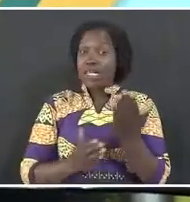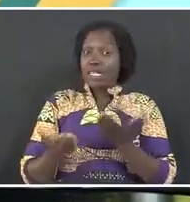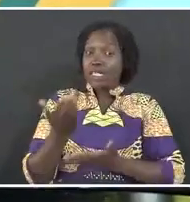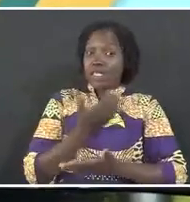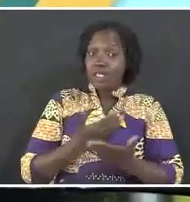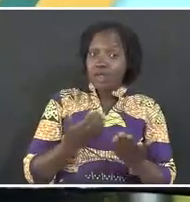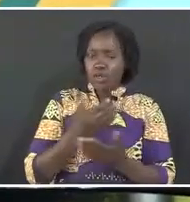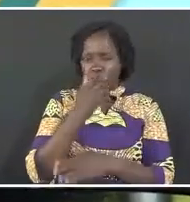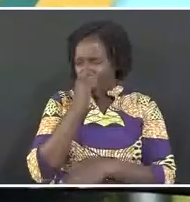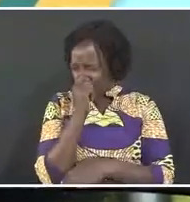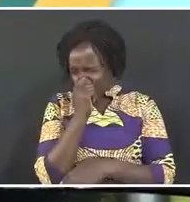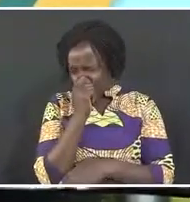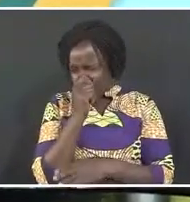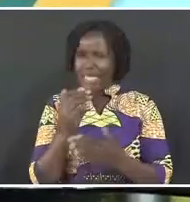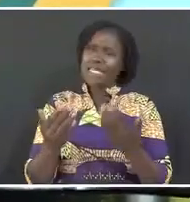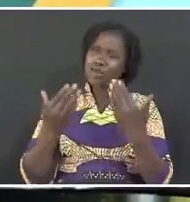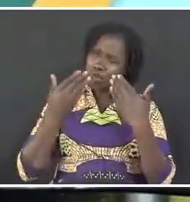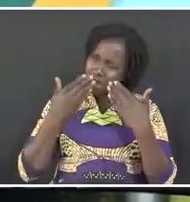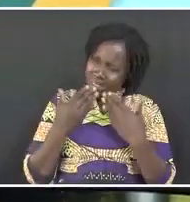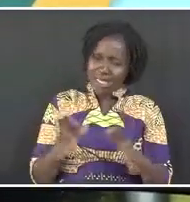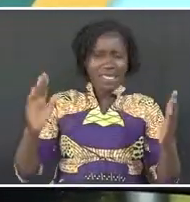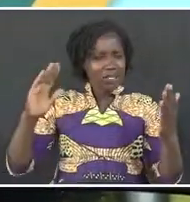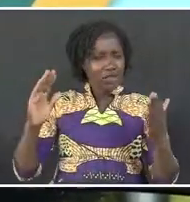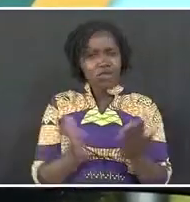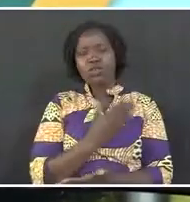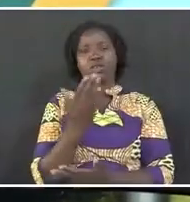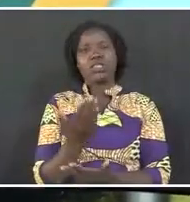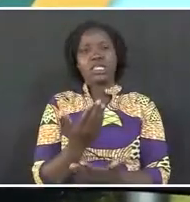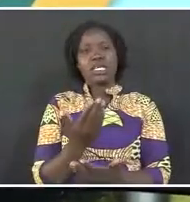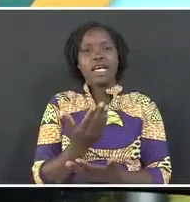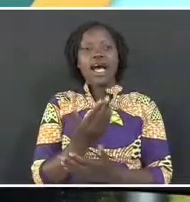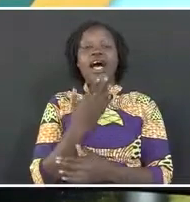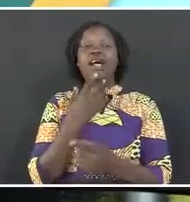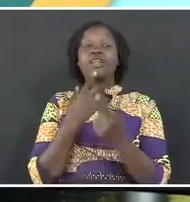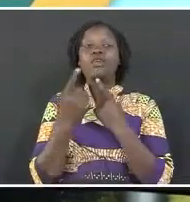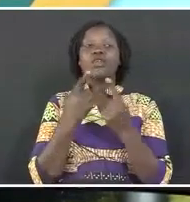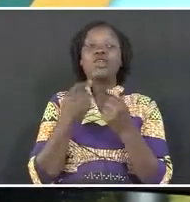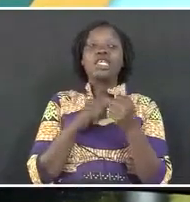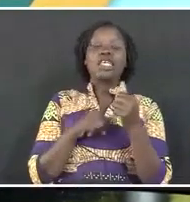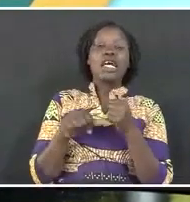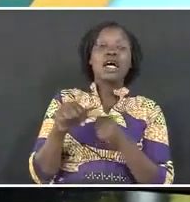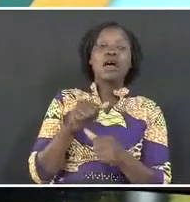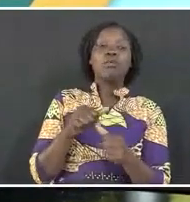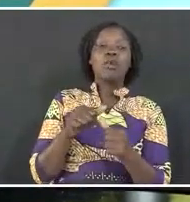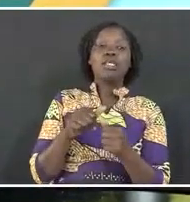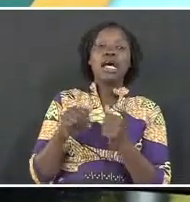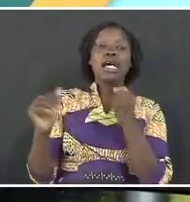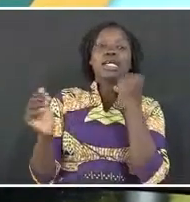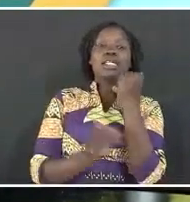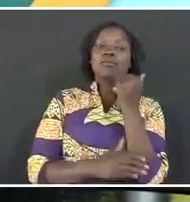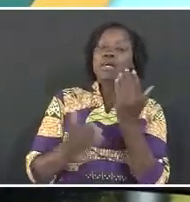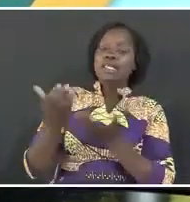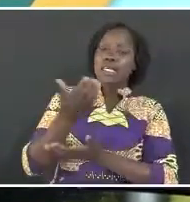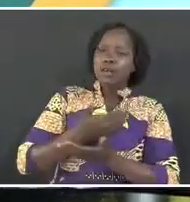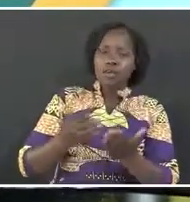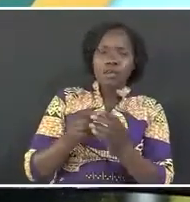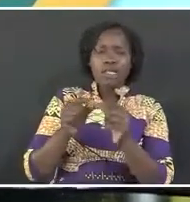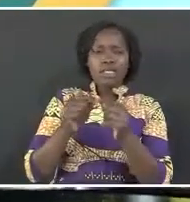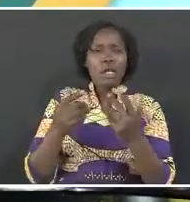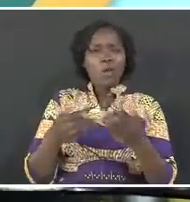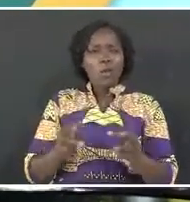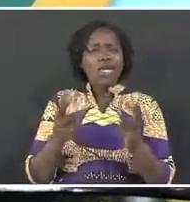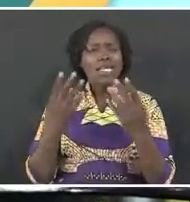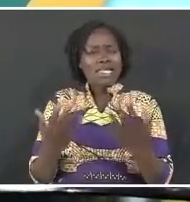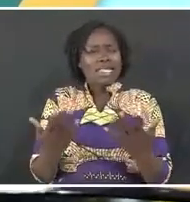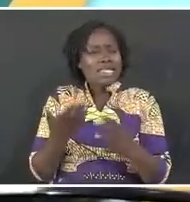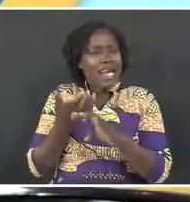Ruto itatumaliza. Wah. And we are talking about the bad economy, the way things are